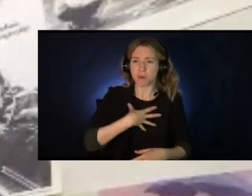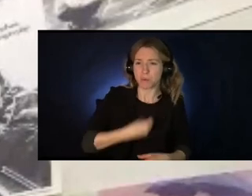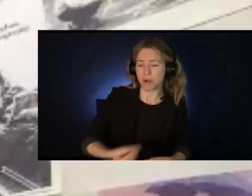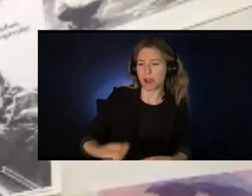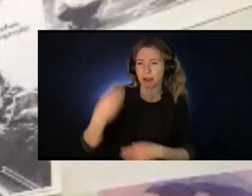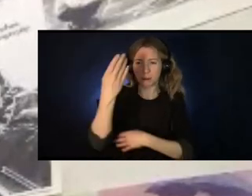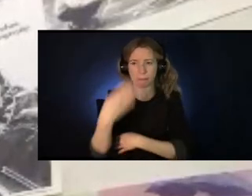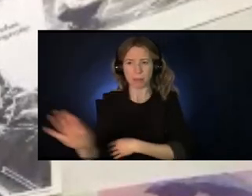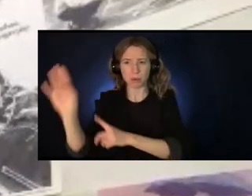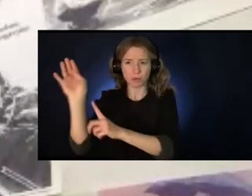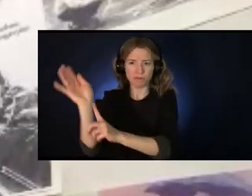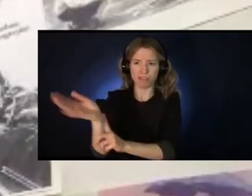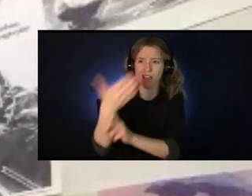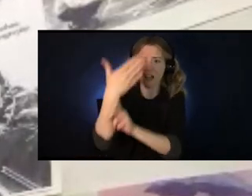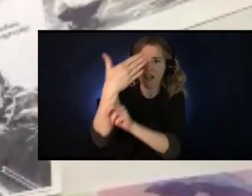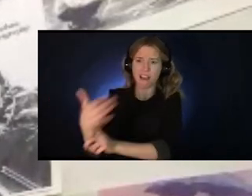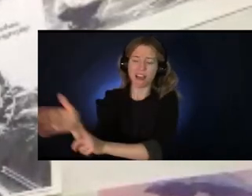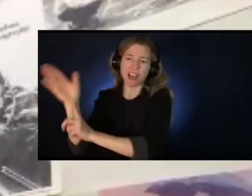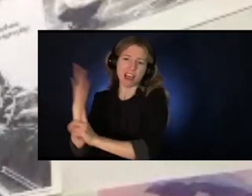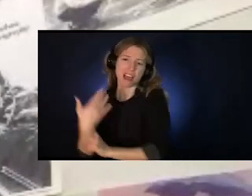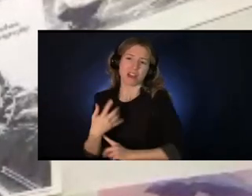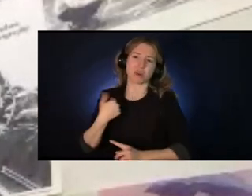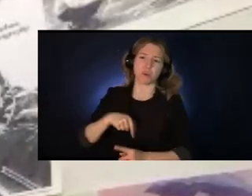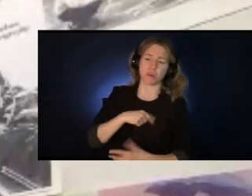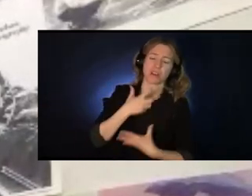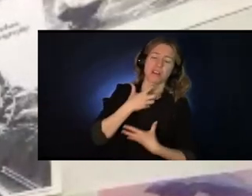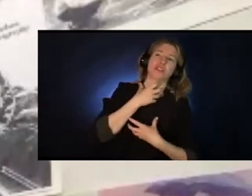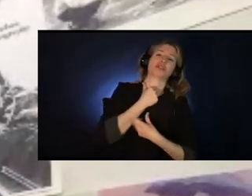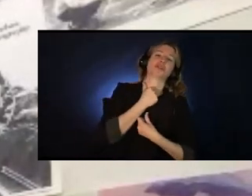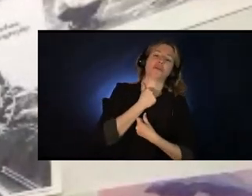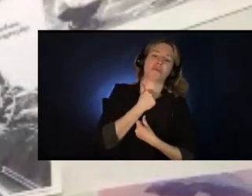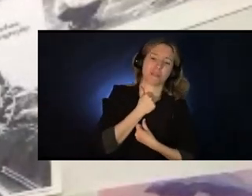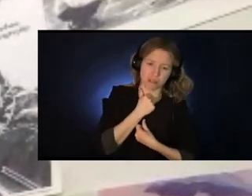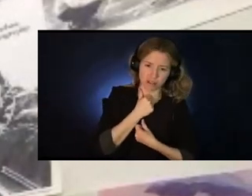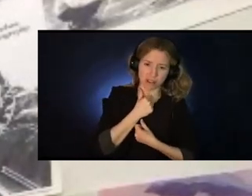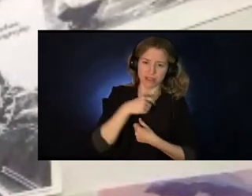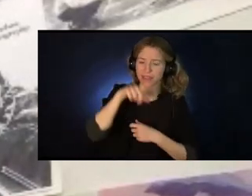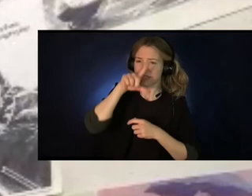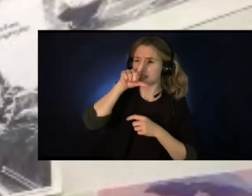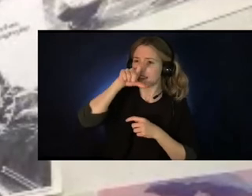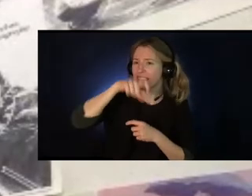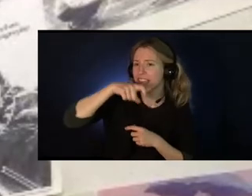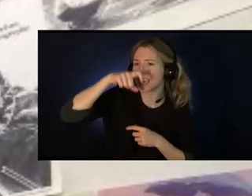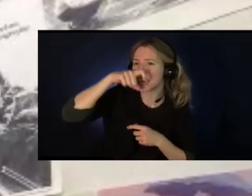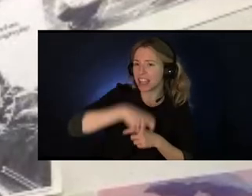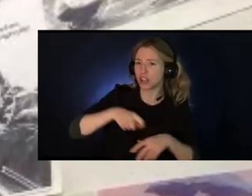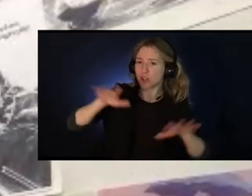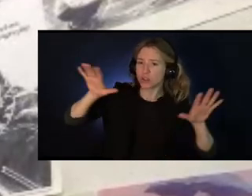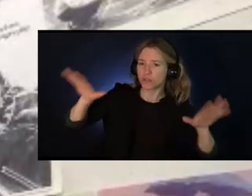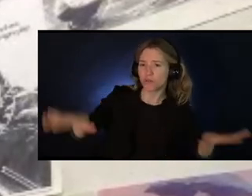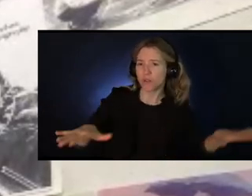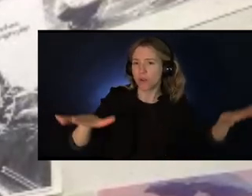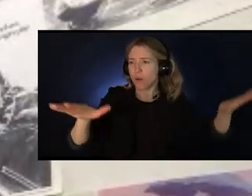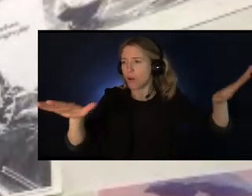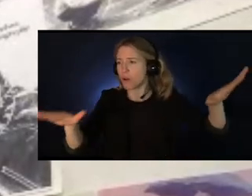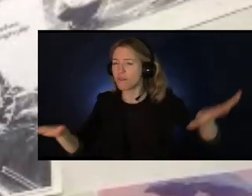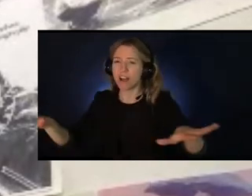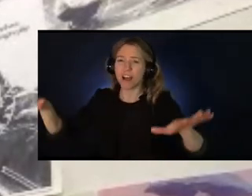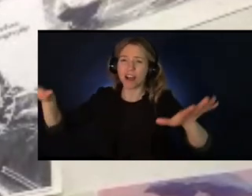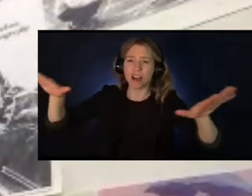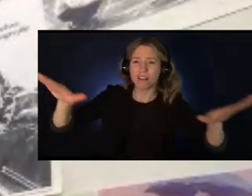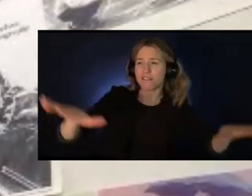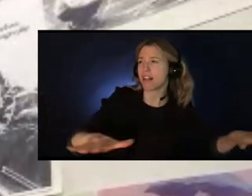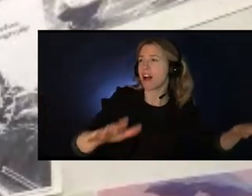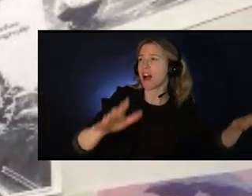blindness that you've never seen. The eagles of war whose wings you lent you glory were never